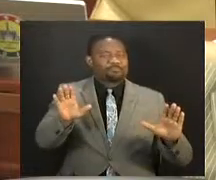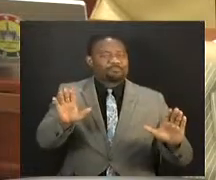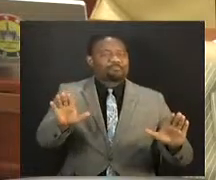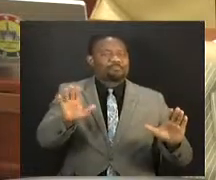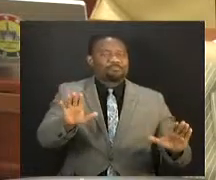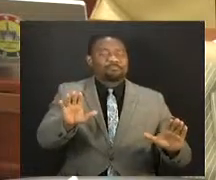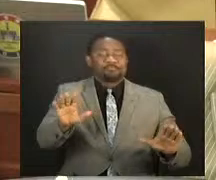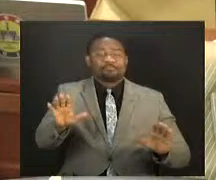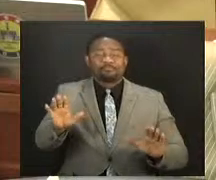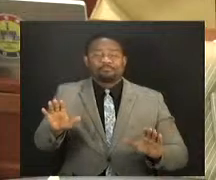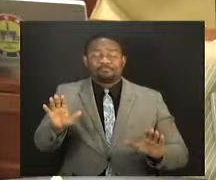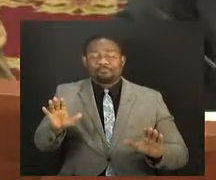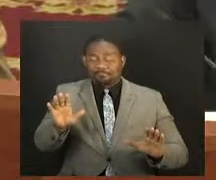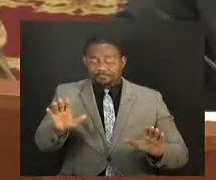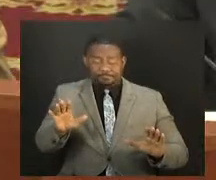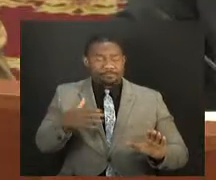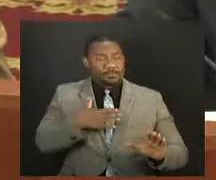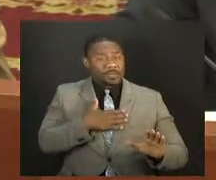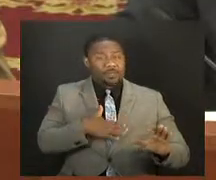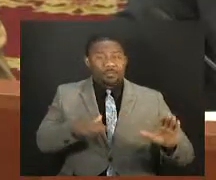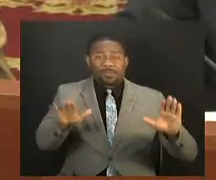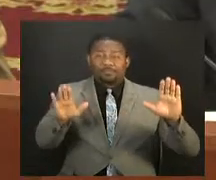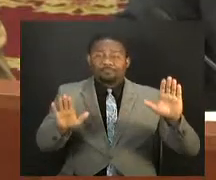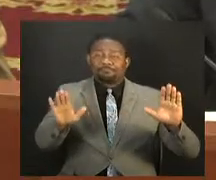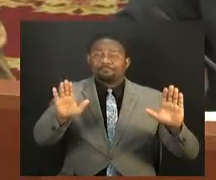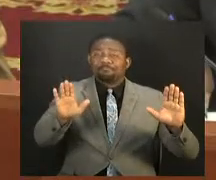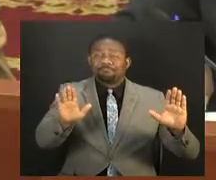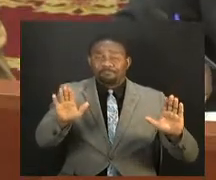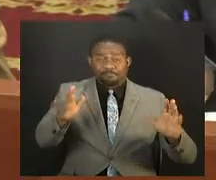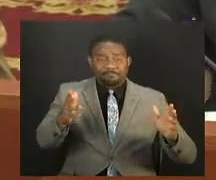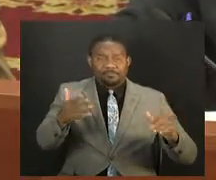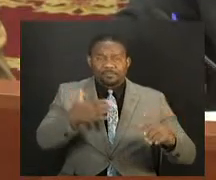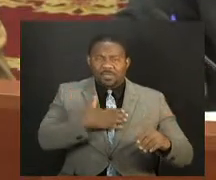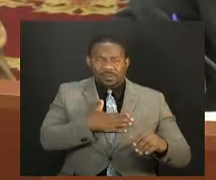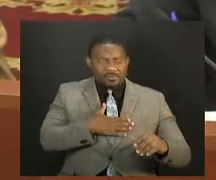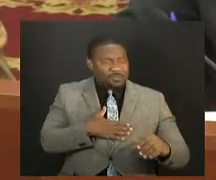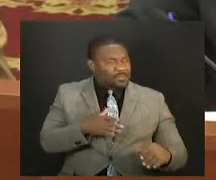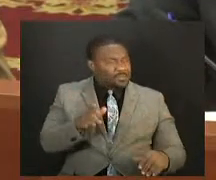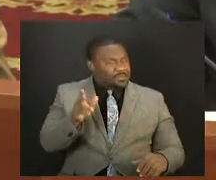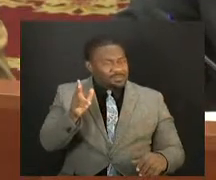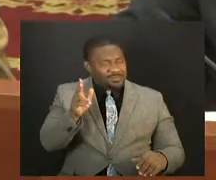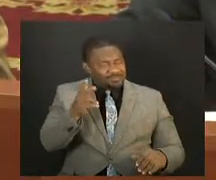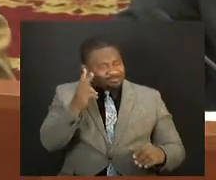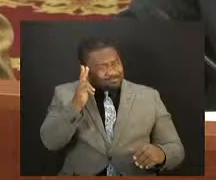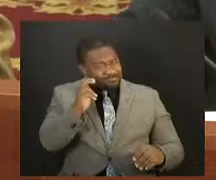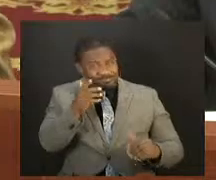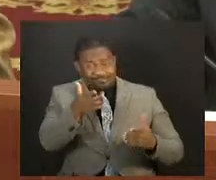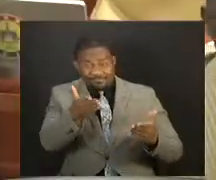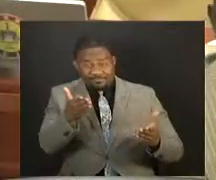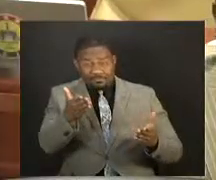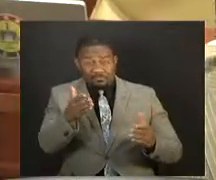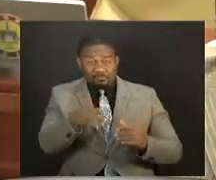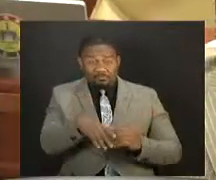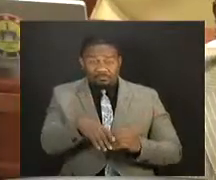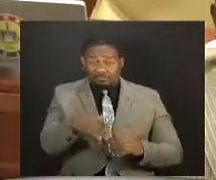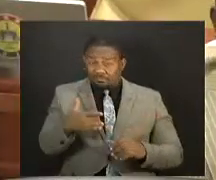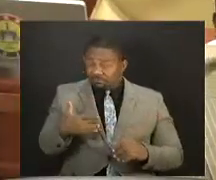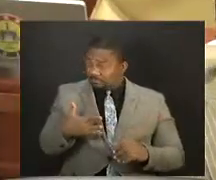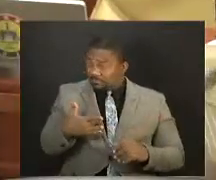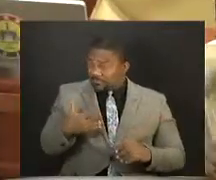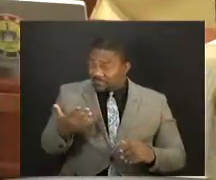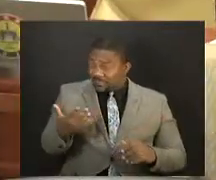Chairman. Honourable members, let's listen to each other in silence. The cost of that project was also a moving